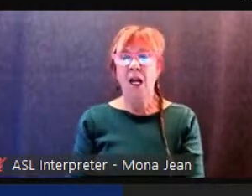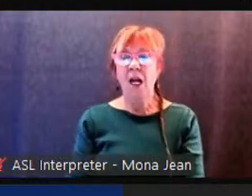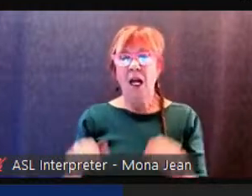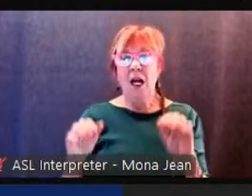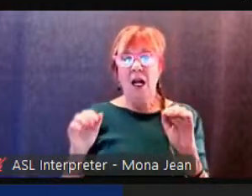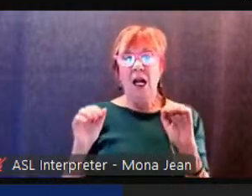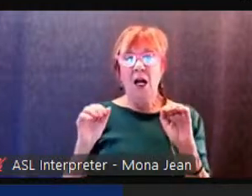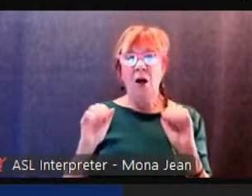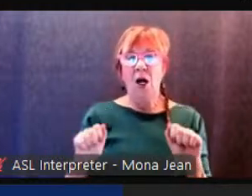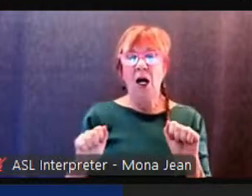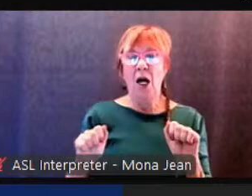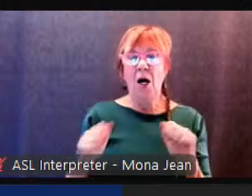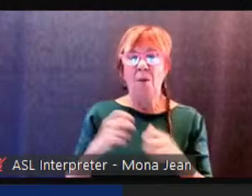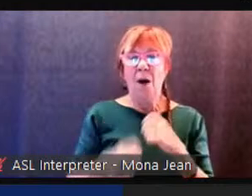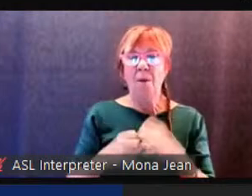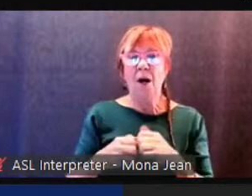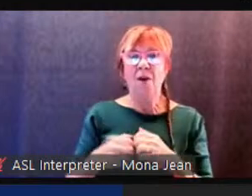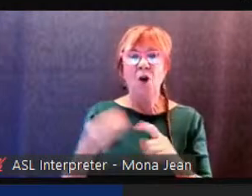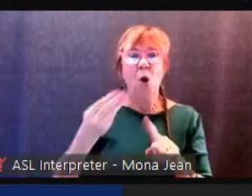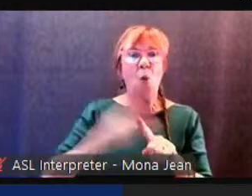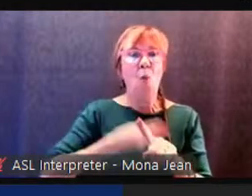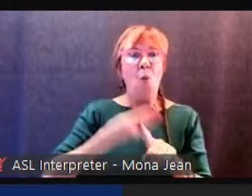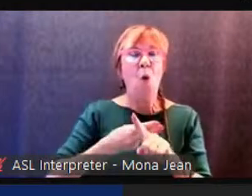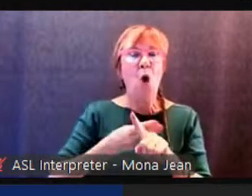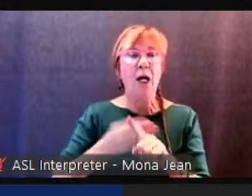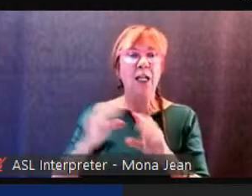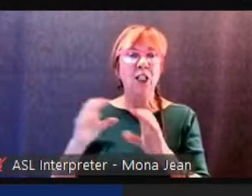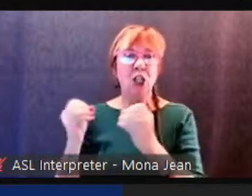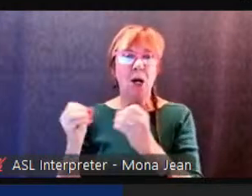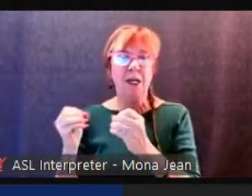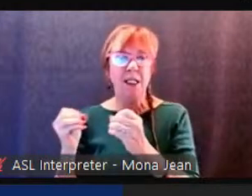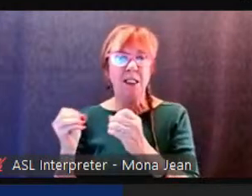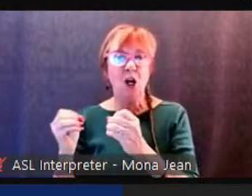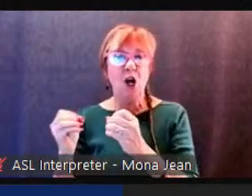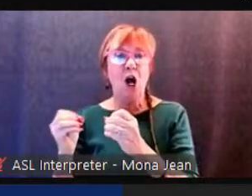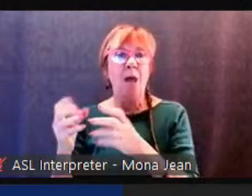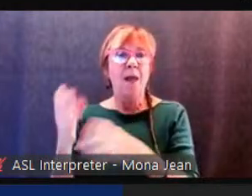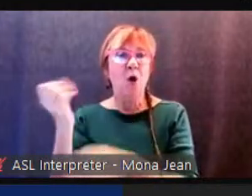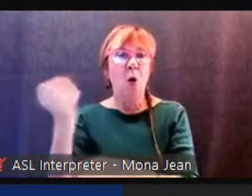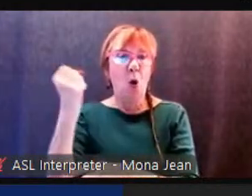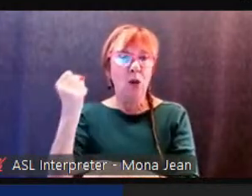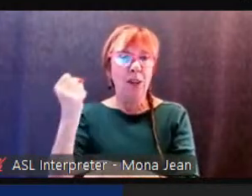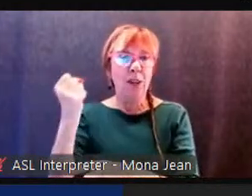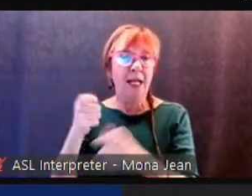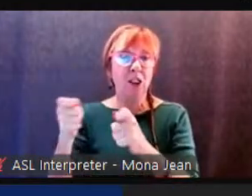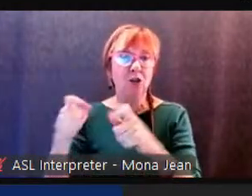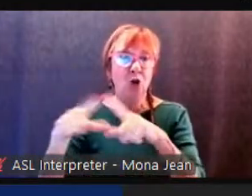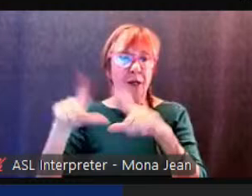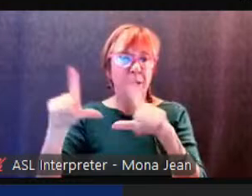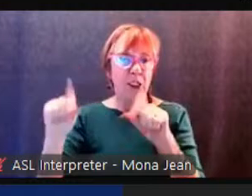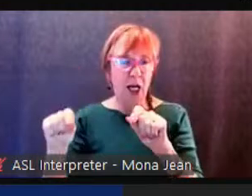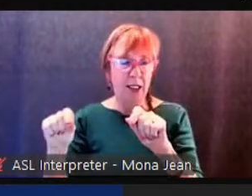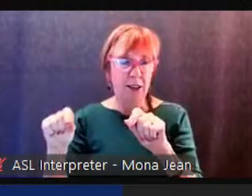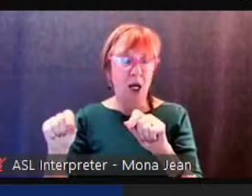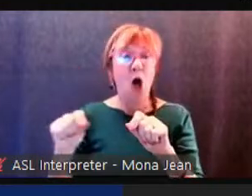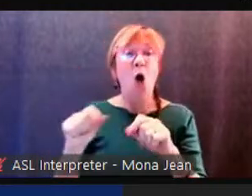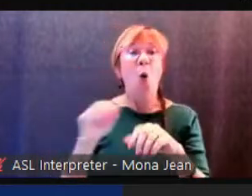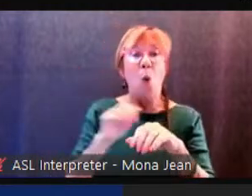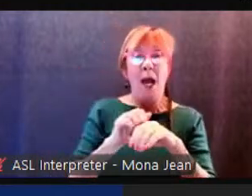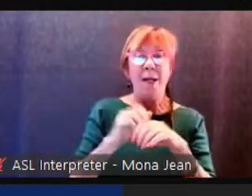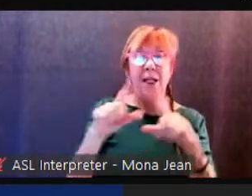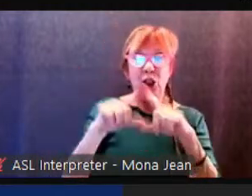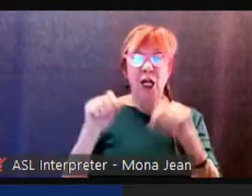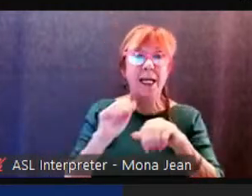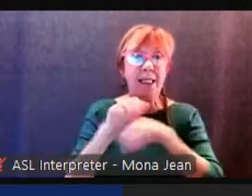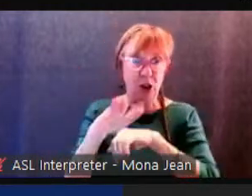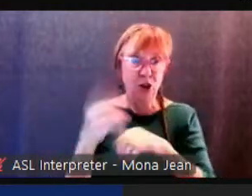mortgage companies who are holding and controlling the insurance recovery checks? When the checks are issued to both the mortgage